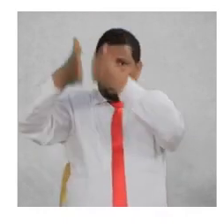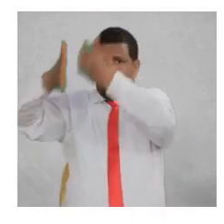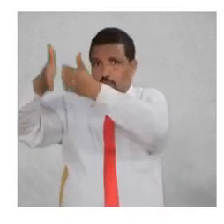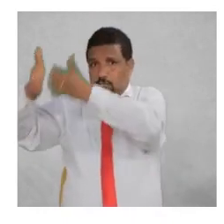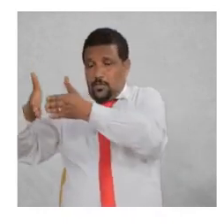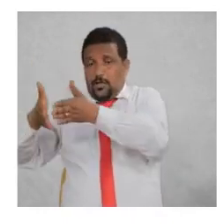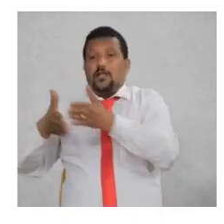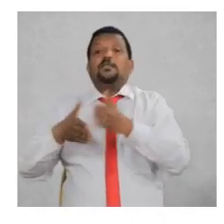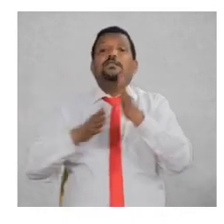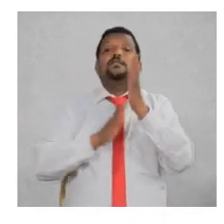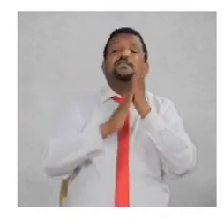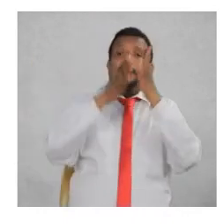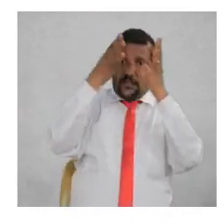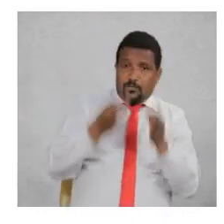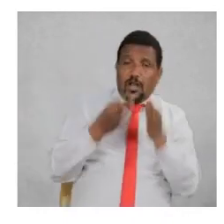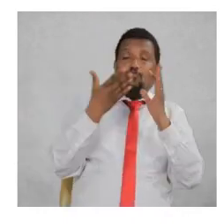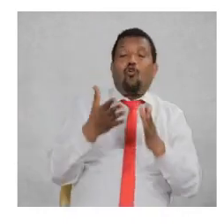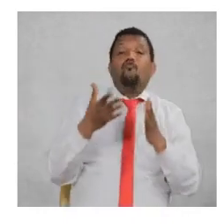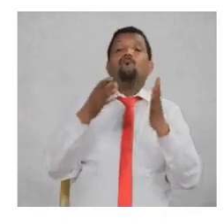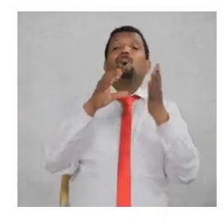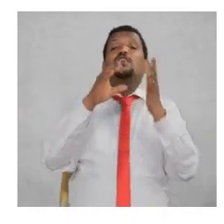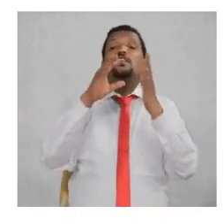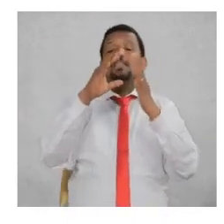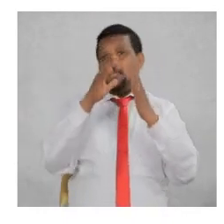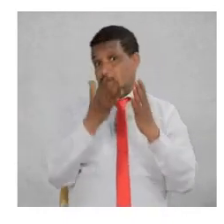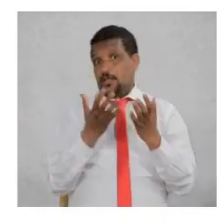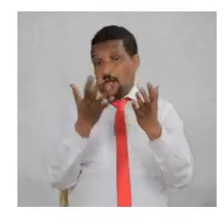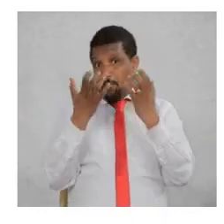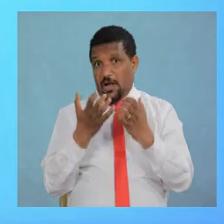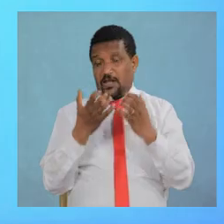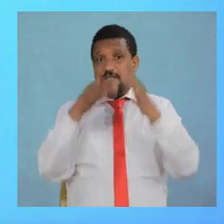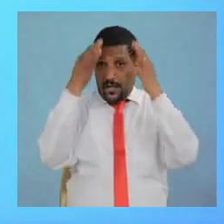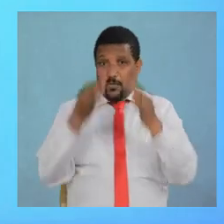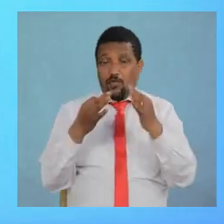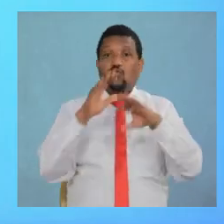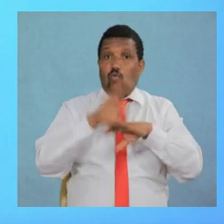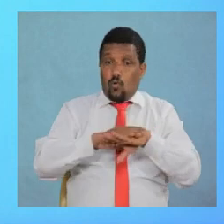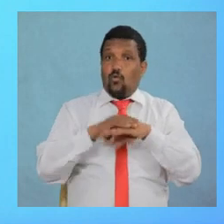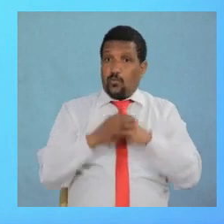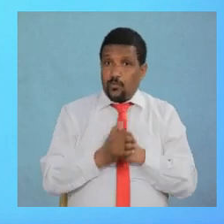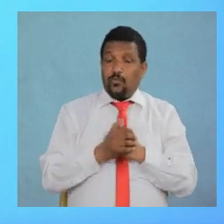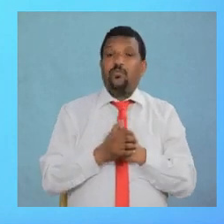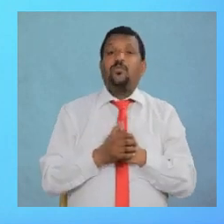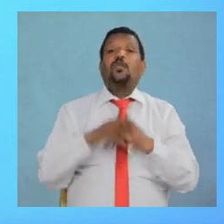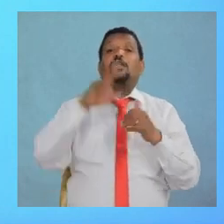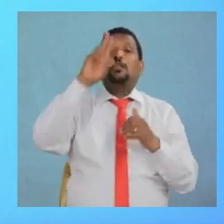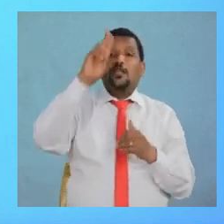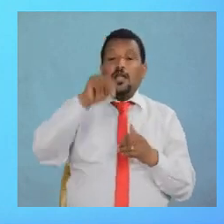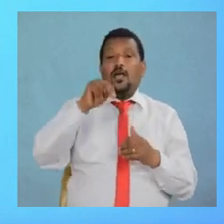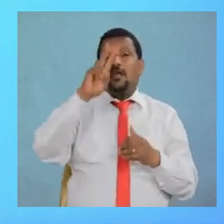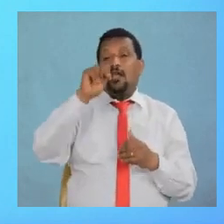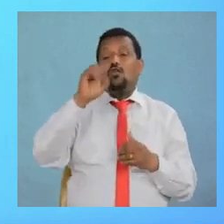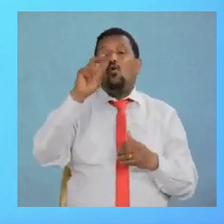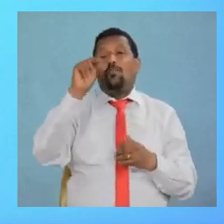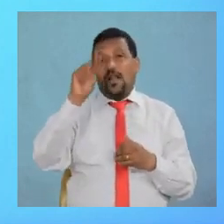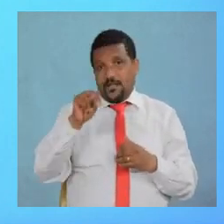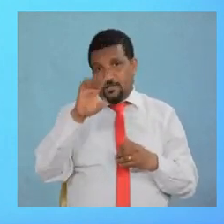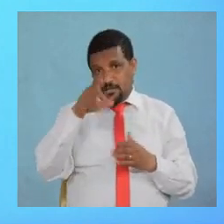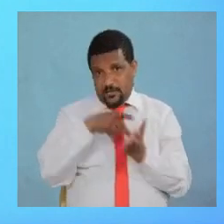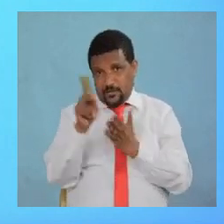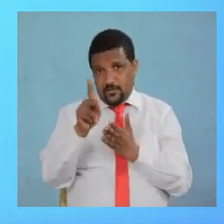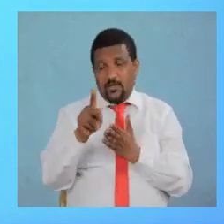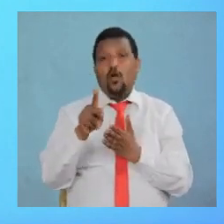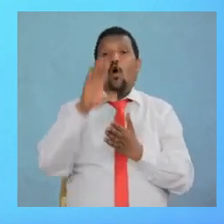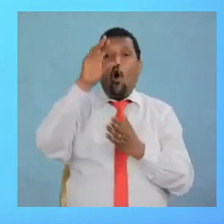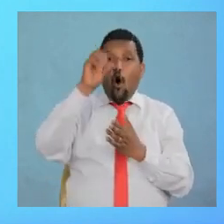of demand into two, called the own price determinant of demand and the non-own price determinant of demand. The own